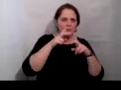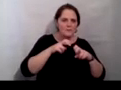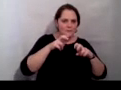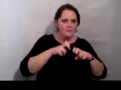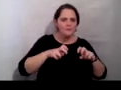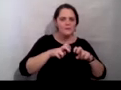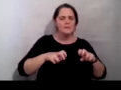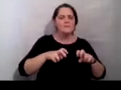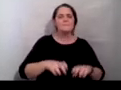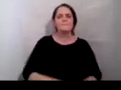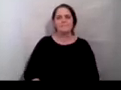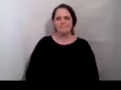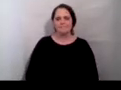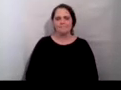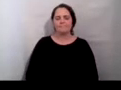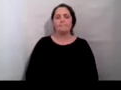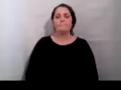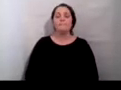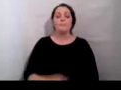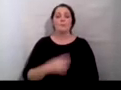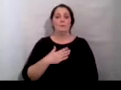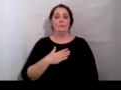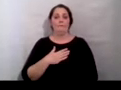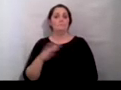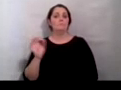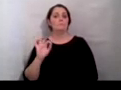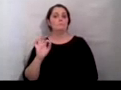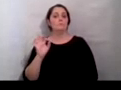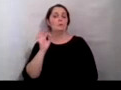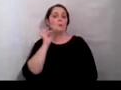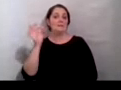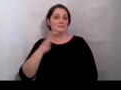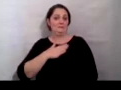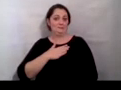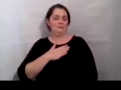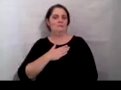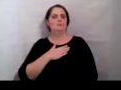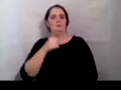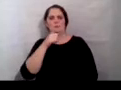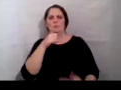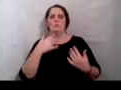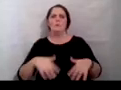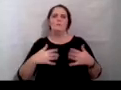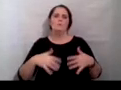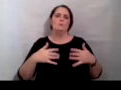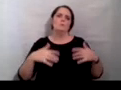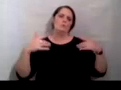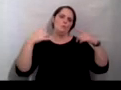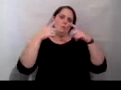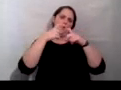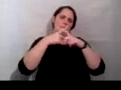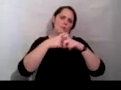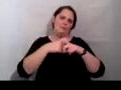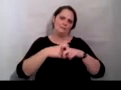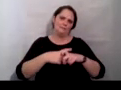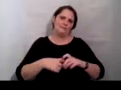could start to work with, if you like. Certainly from a non-Indigenous perspective, the codification is very complex in